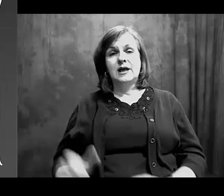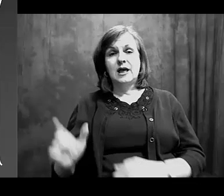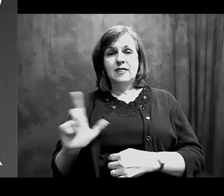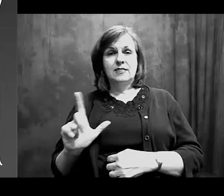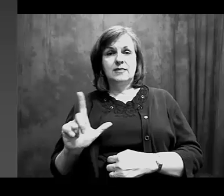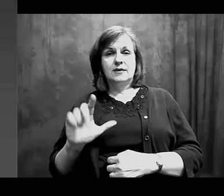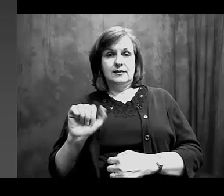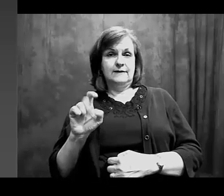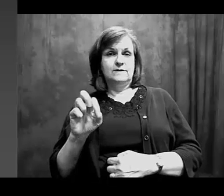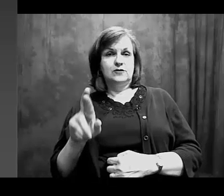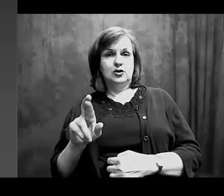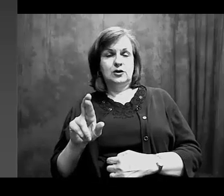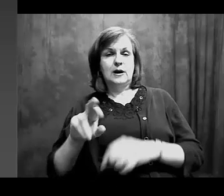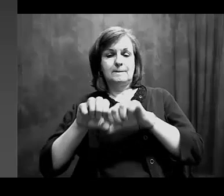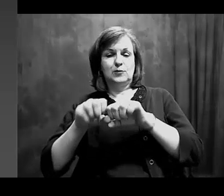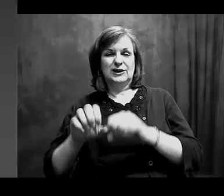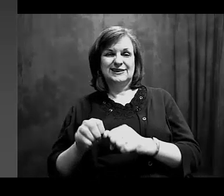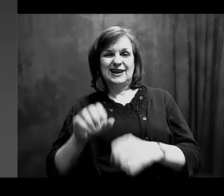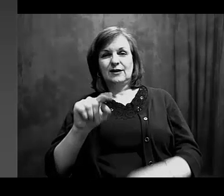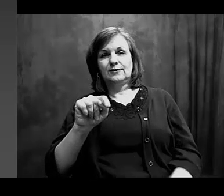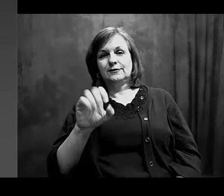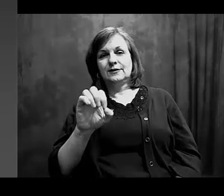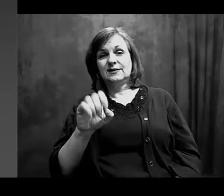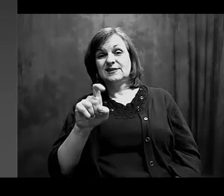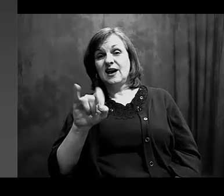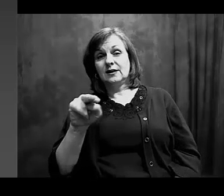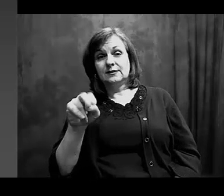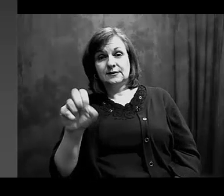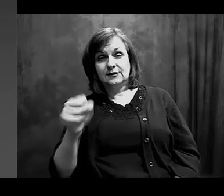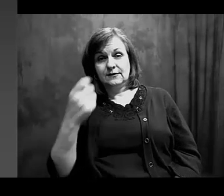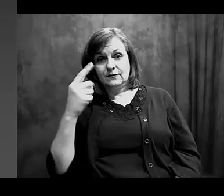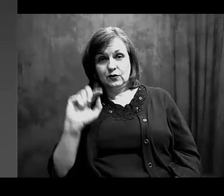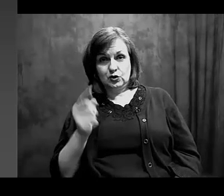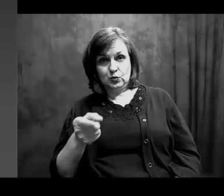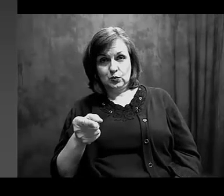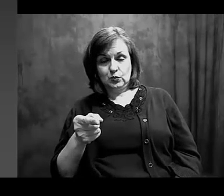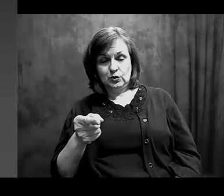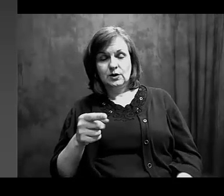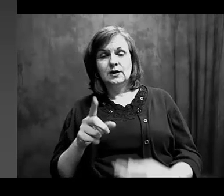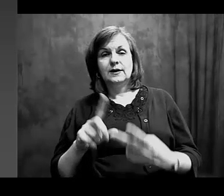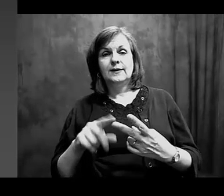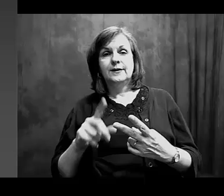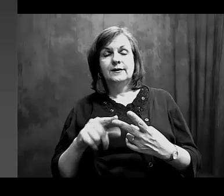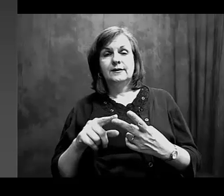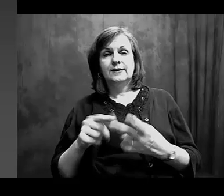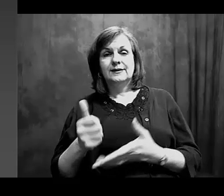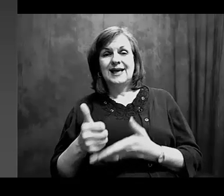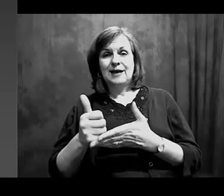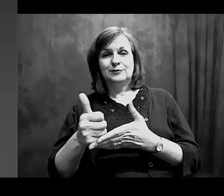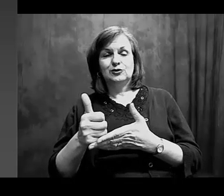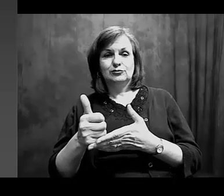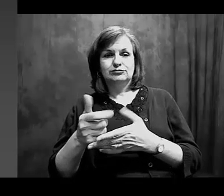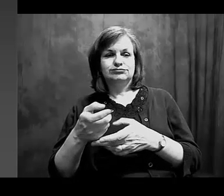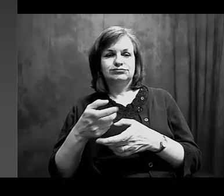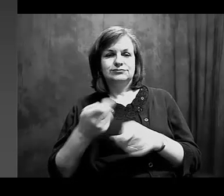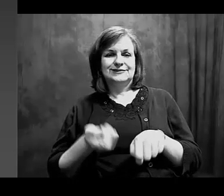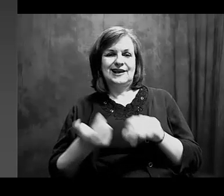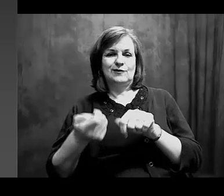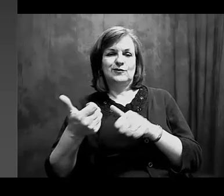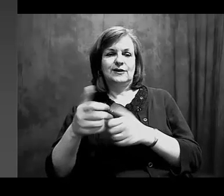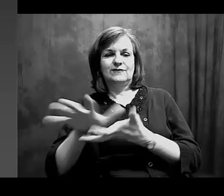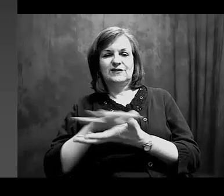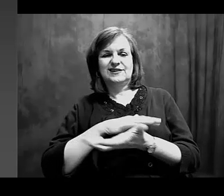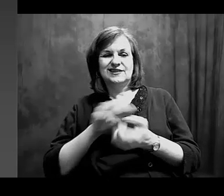what I'm interested in today. It works with the liver to supply enzymes and